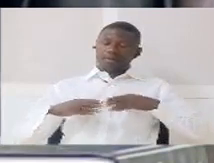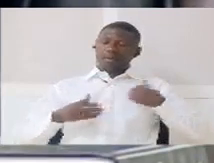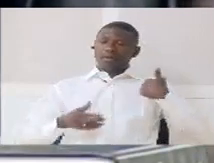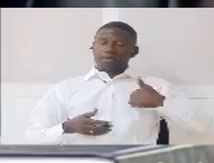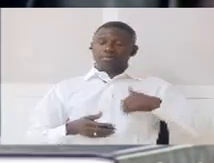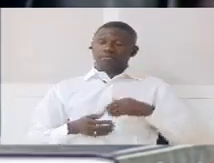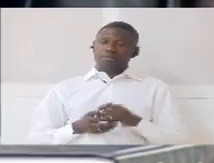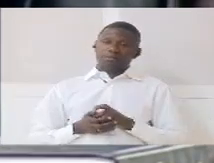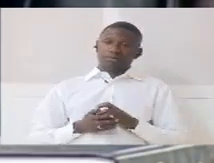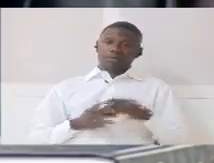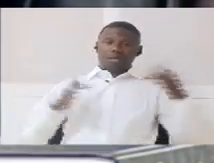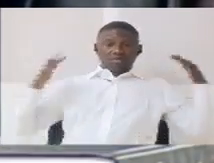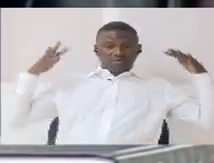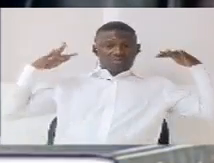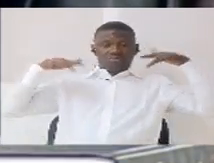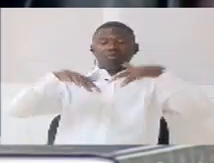conference room